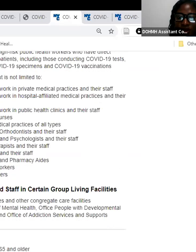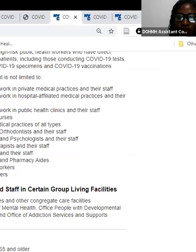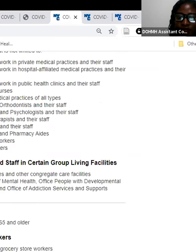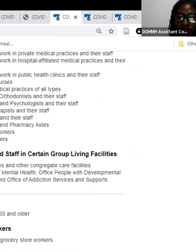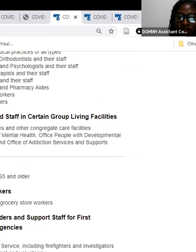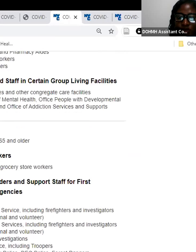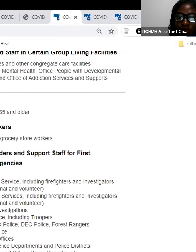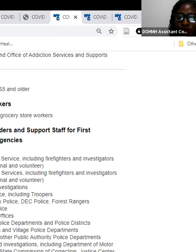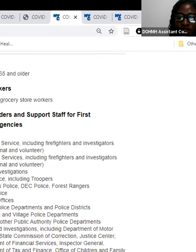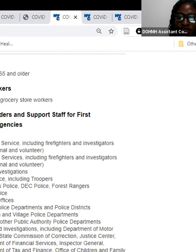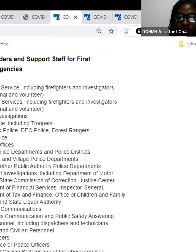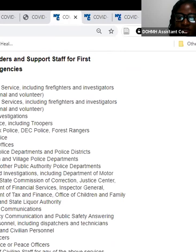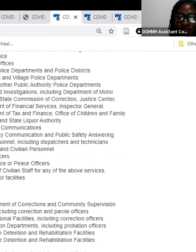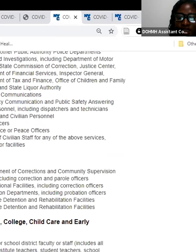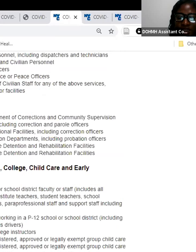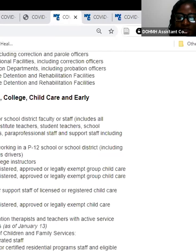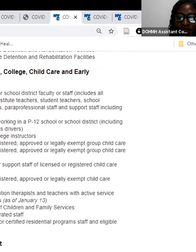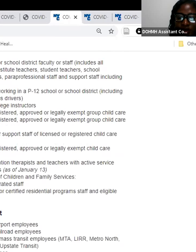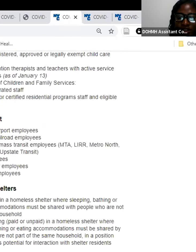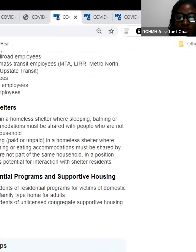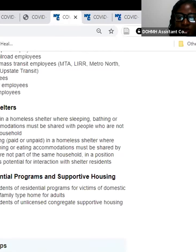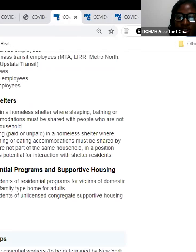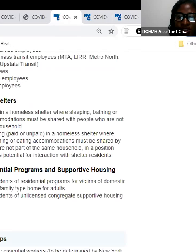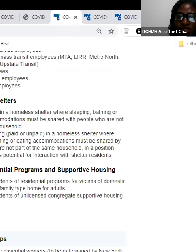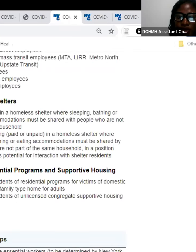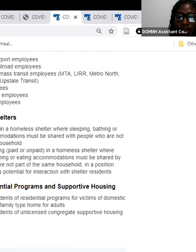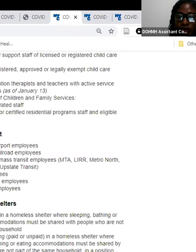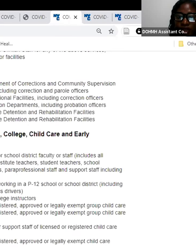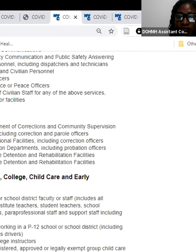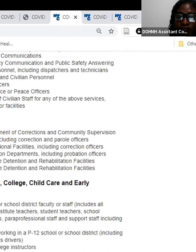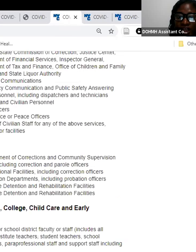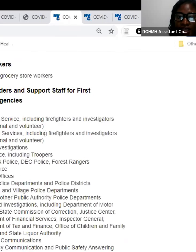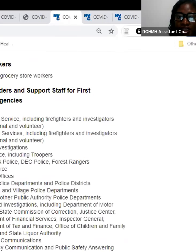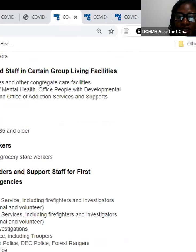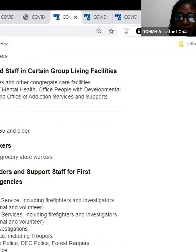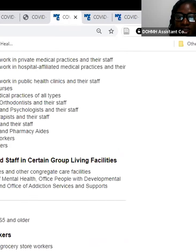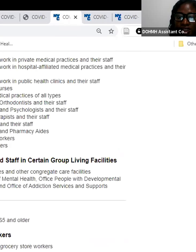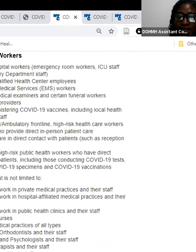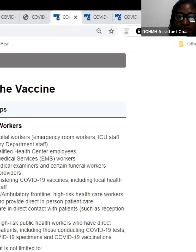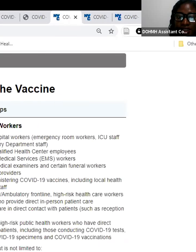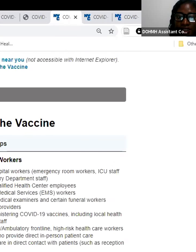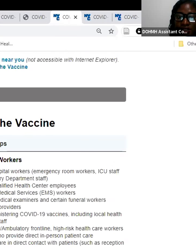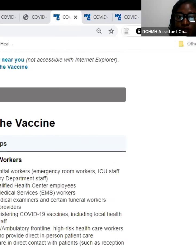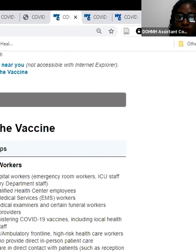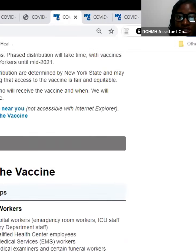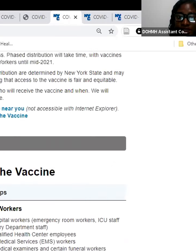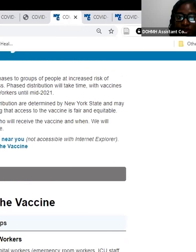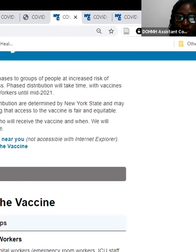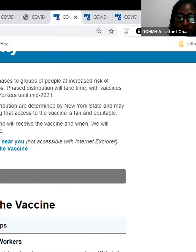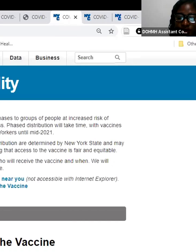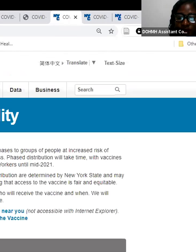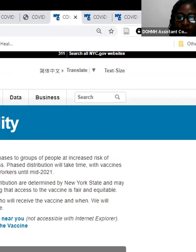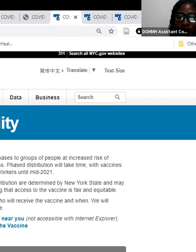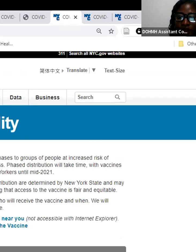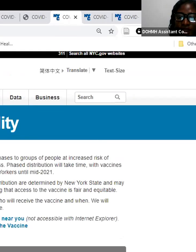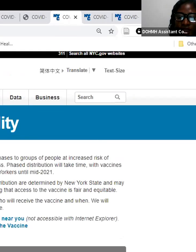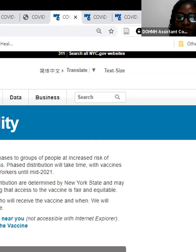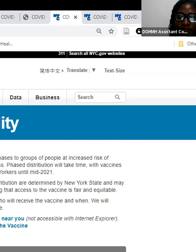phase 1, phase 1B, etc. So this is where you can find the entire list of who's